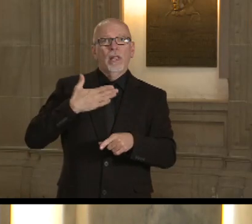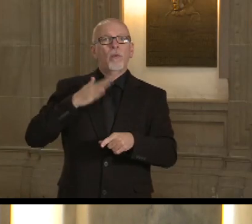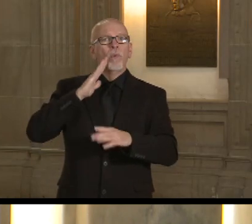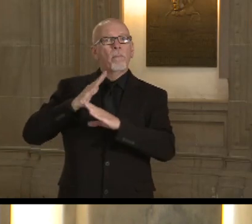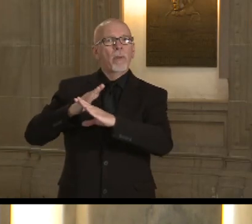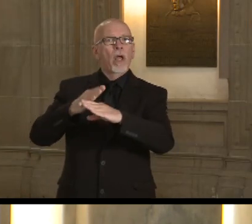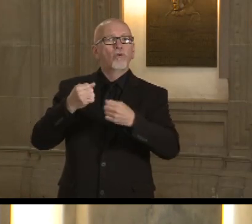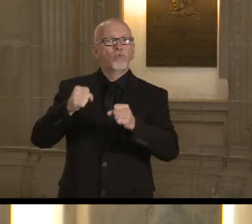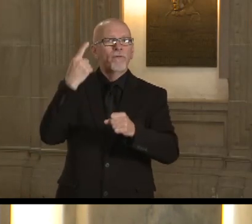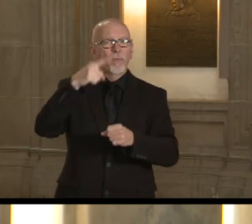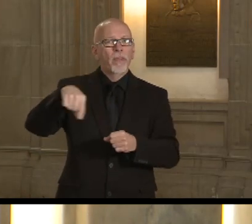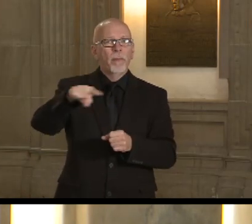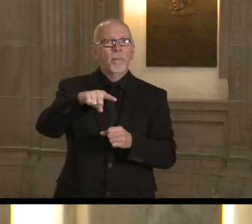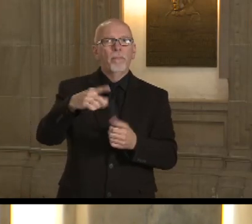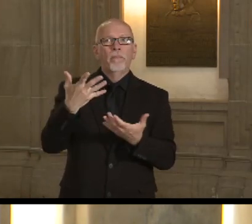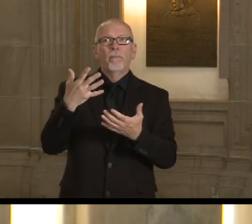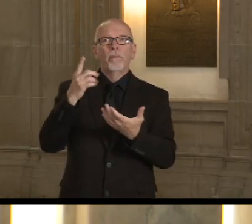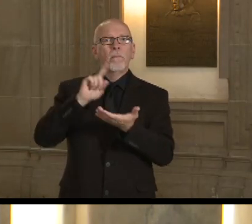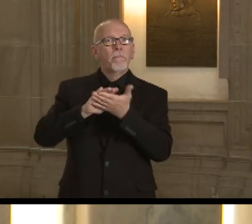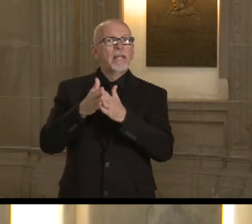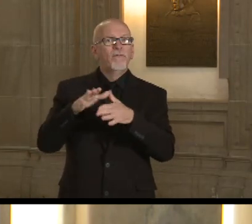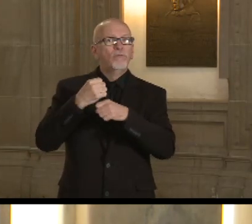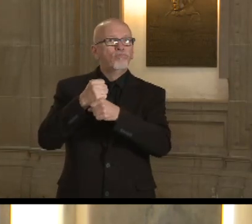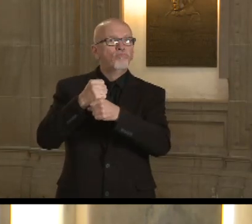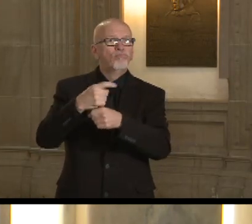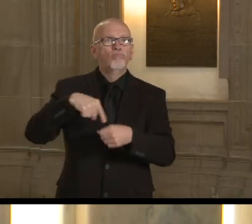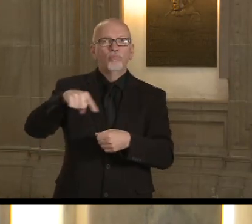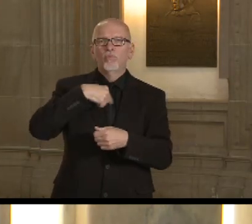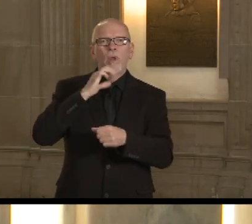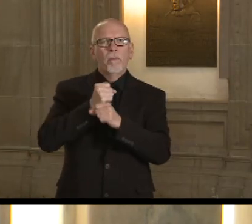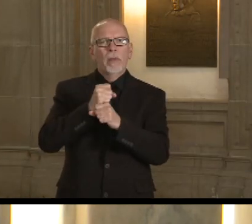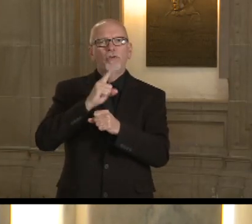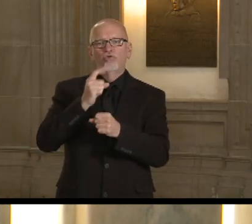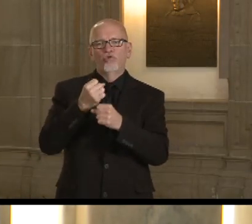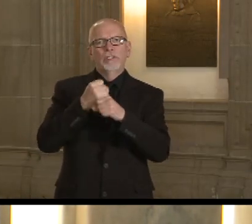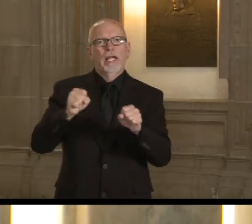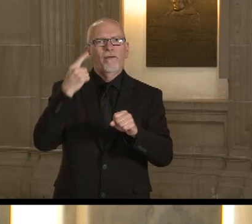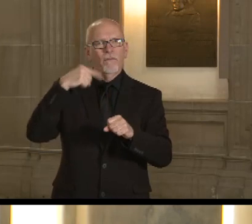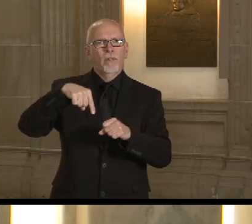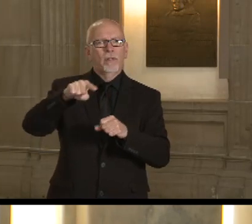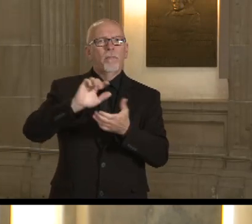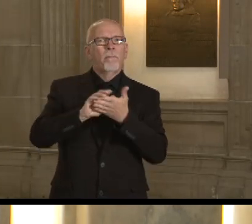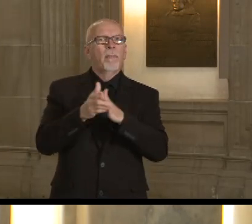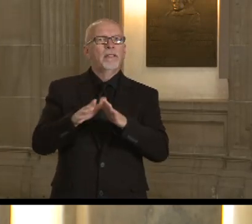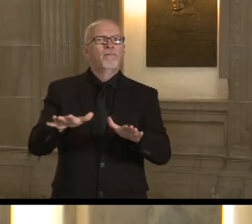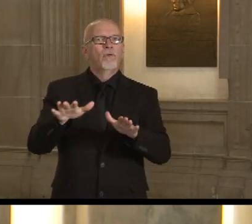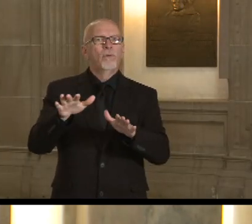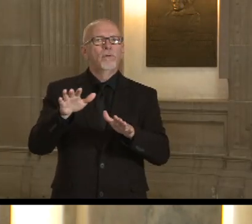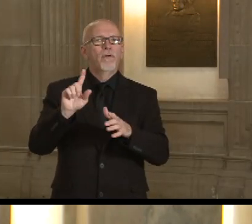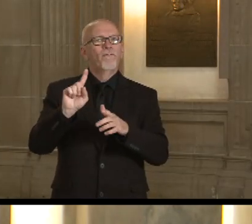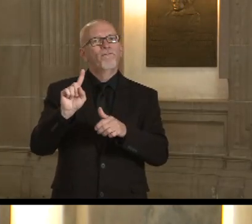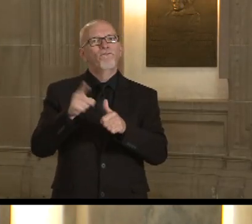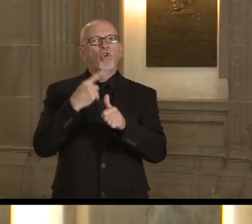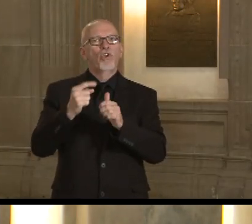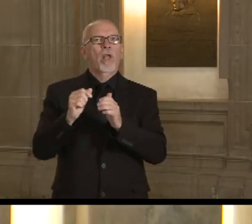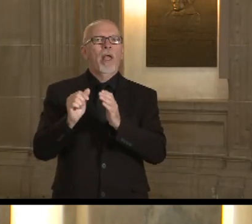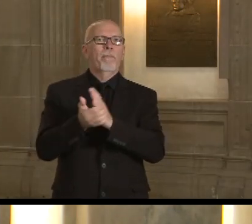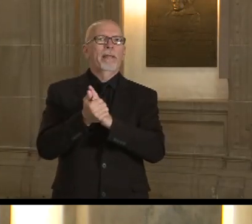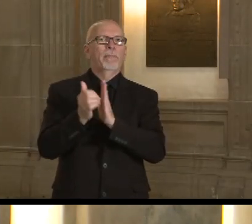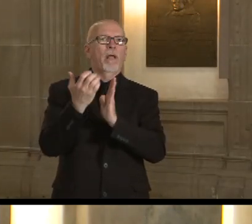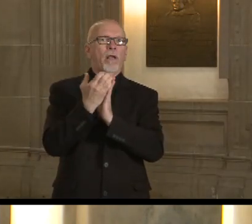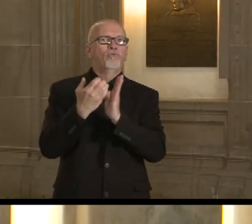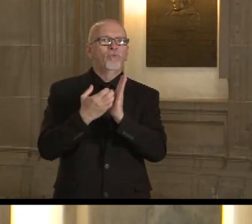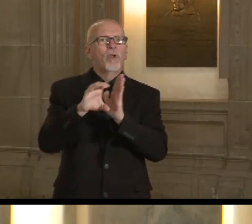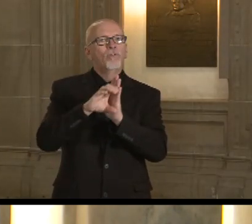streets, public streets, and do all we can to ensure the safety of those peaceful First Amendment protests.